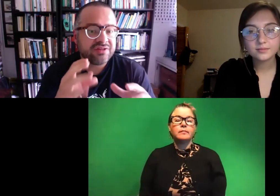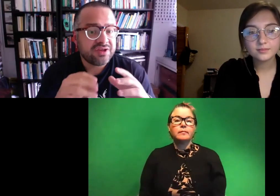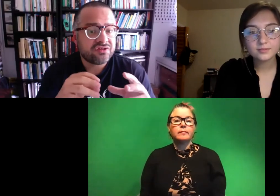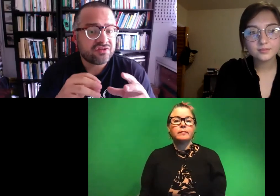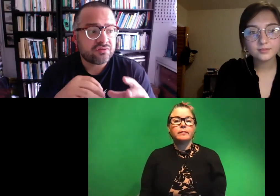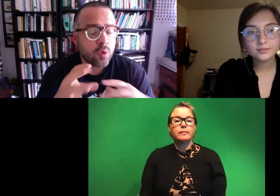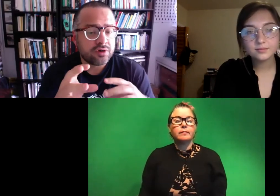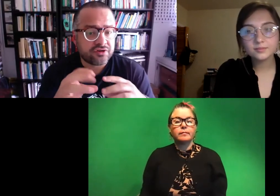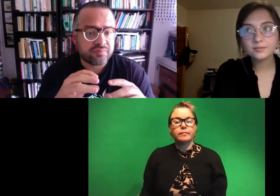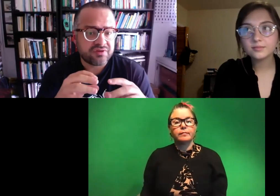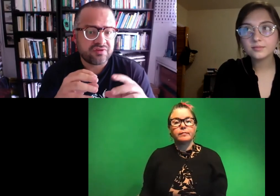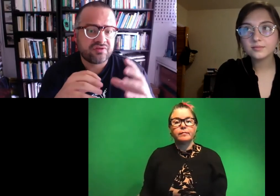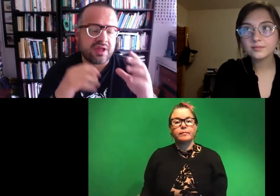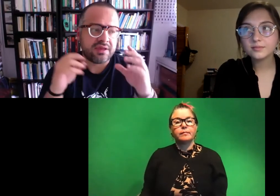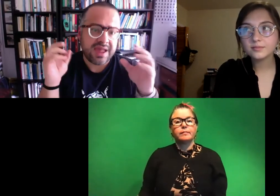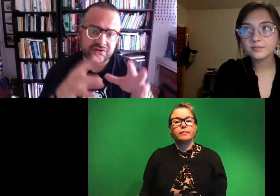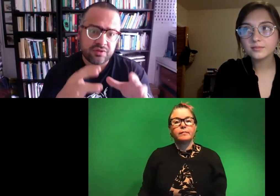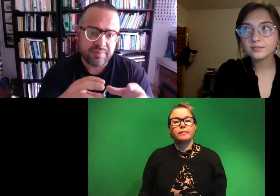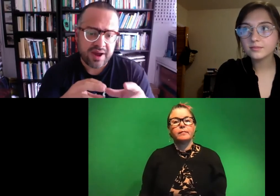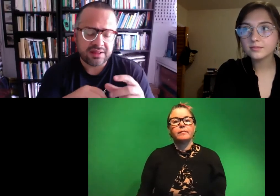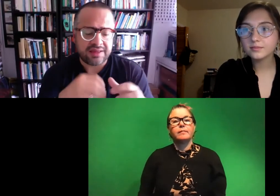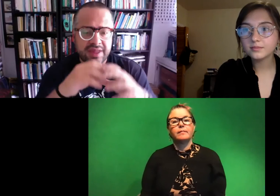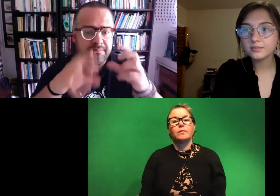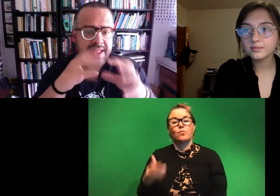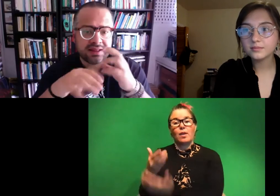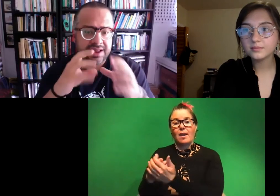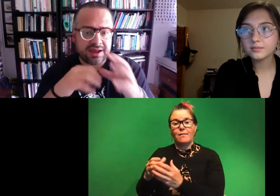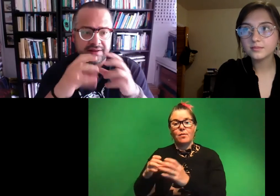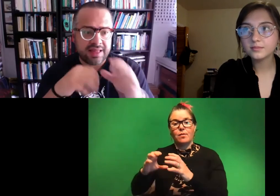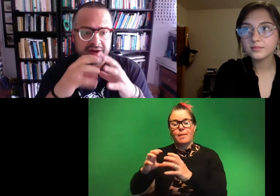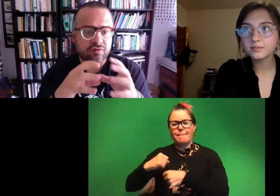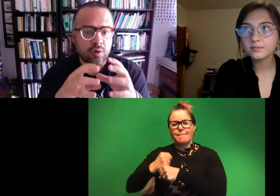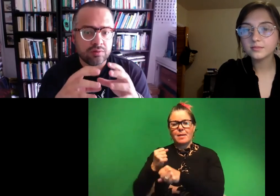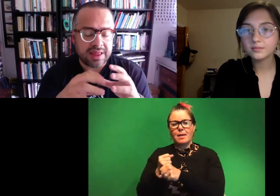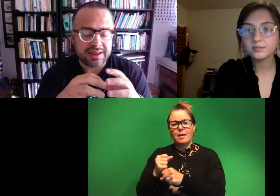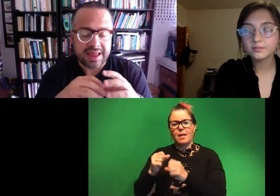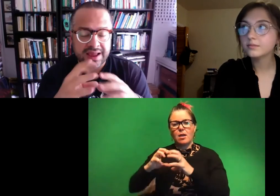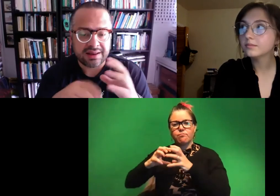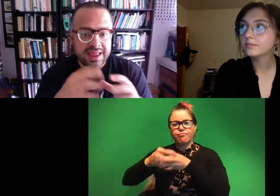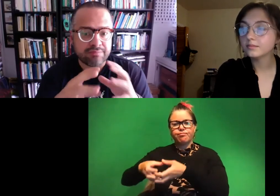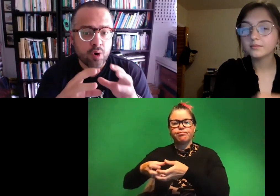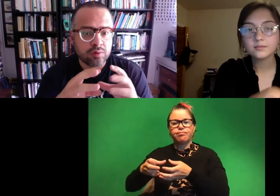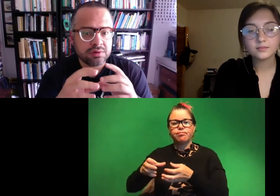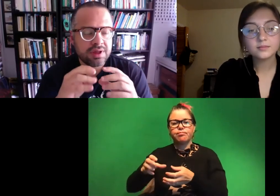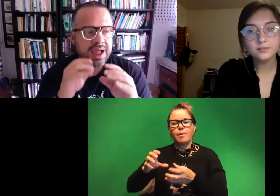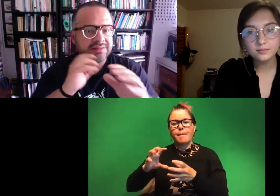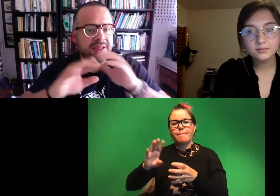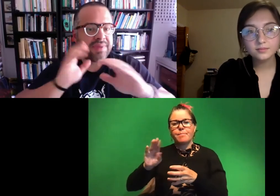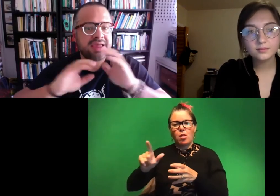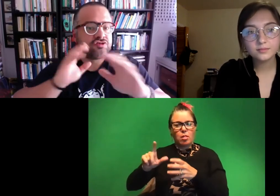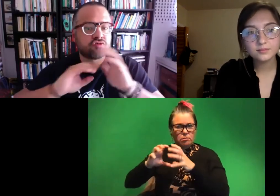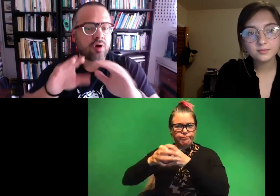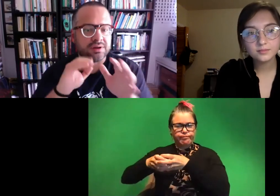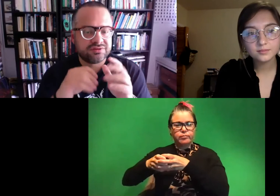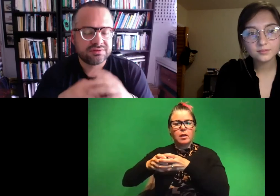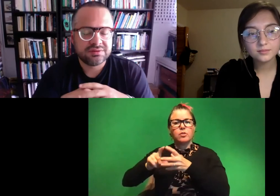especially these roller species, they get to the pile and they make like a roll, like a ball, and they begin